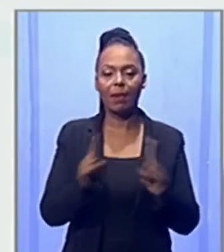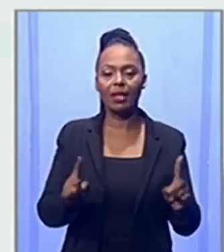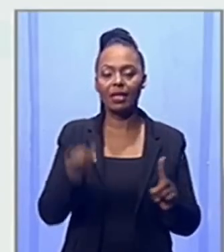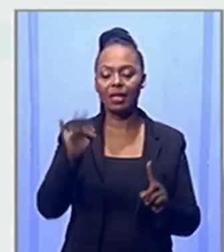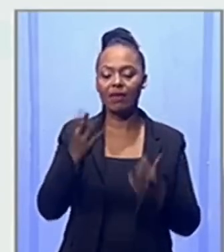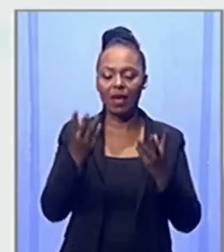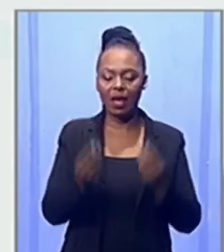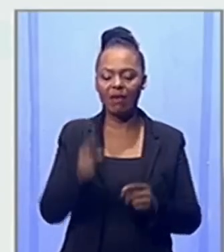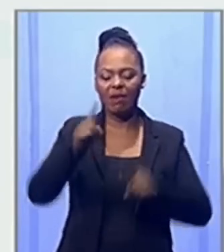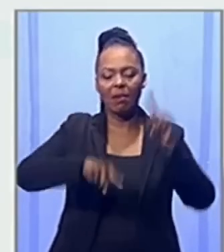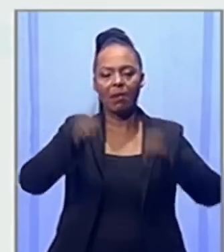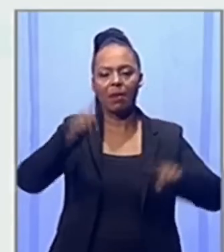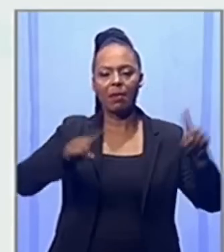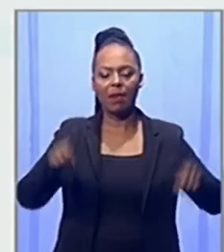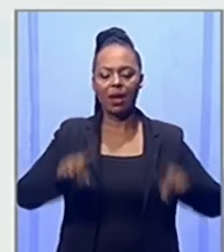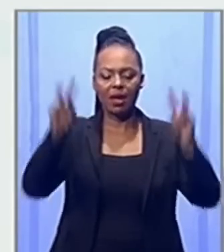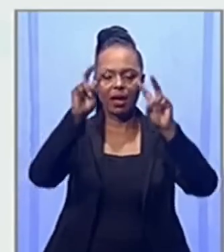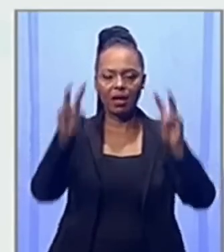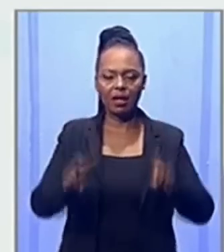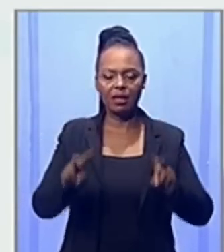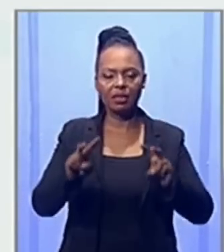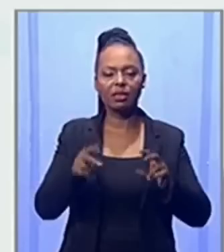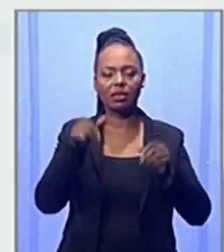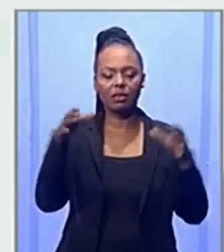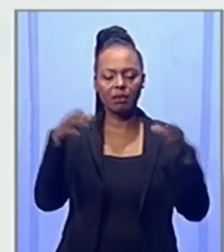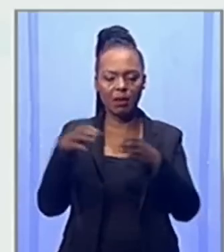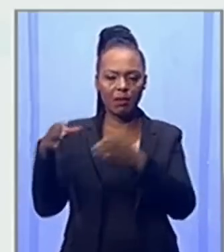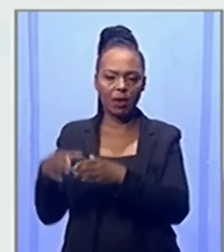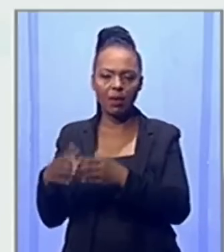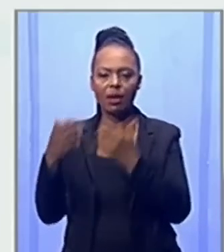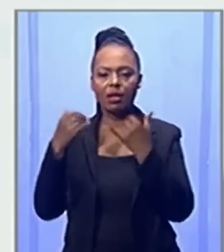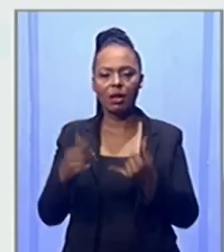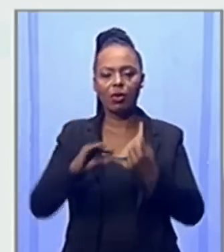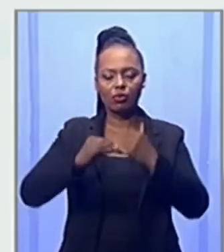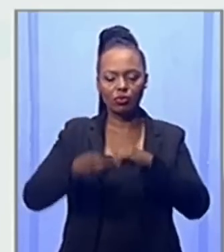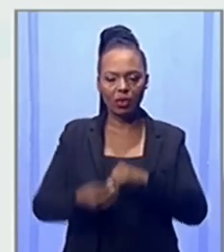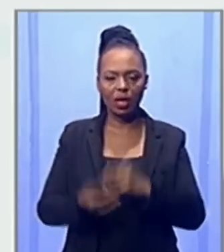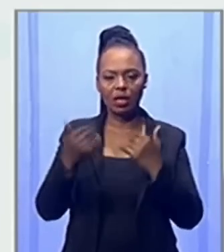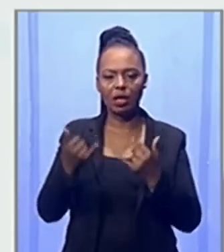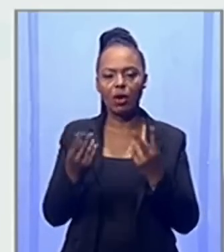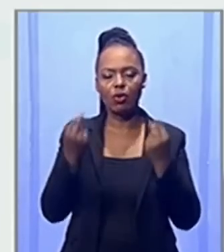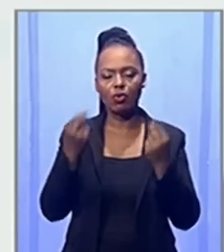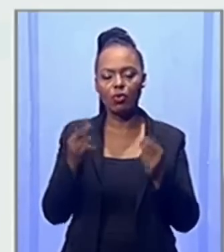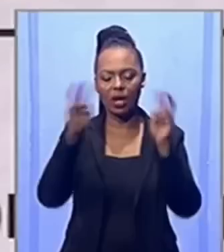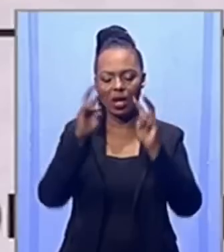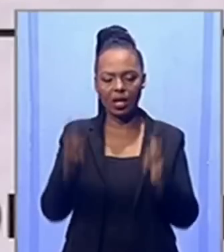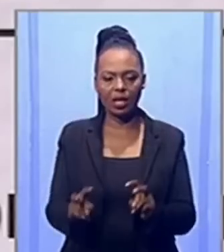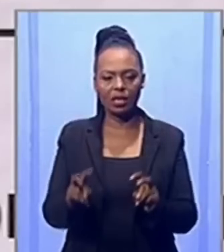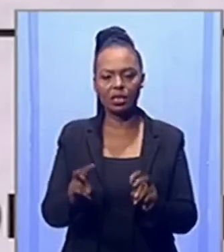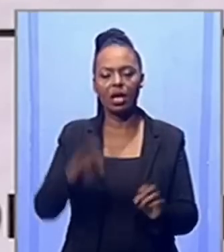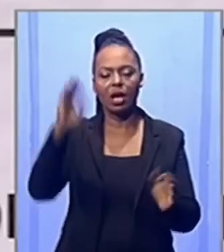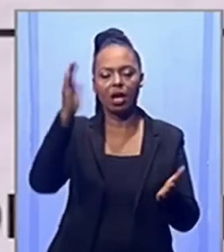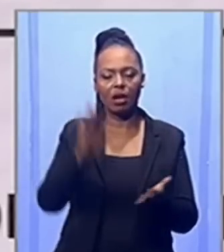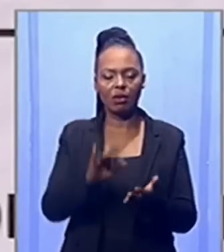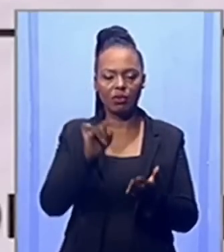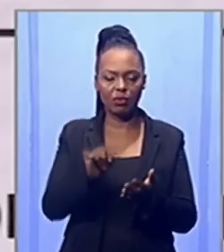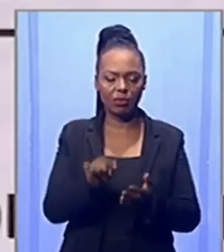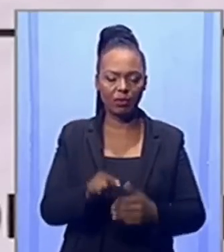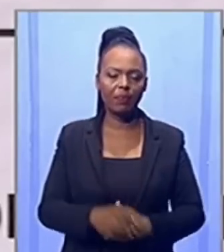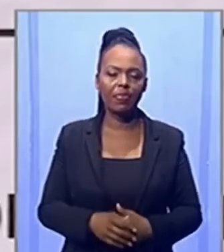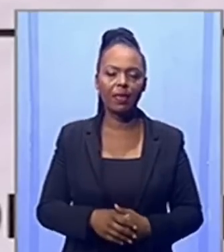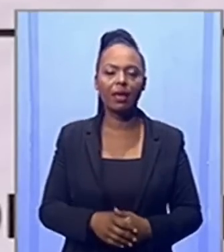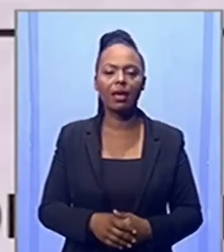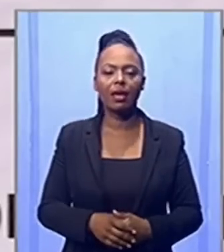the efficient use of fossil fuels and increase the share of renewable energy in our economies. Letona la